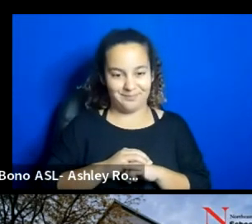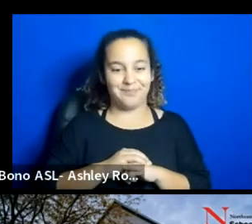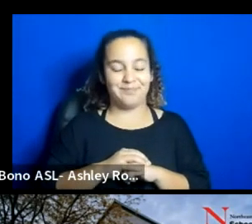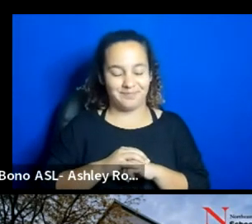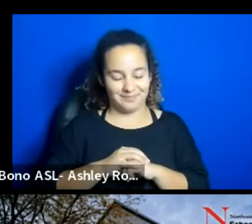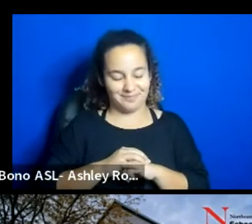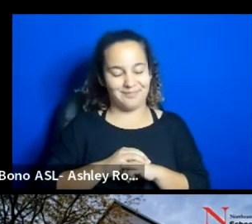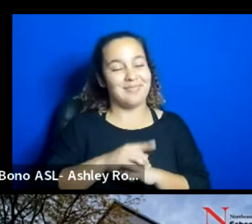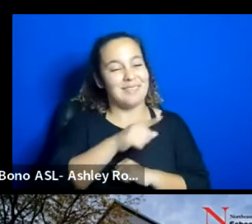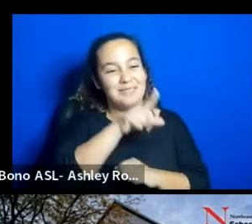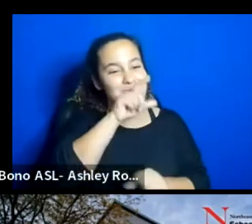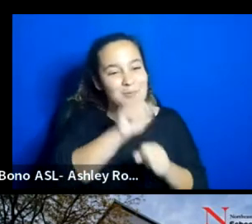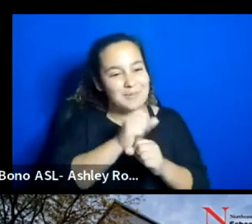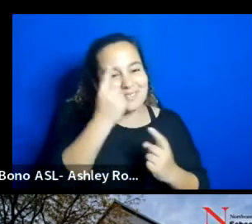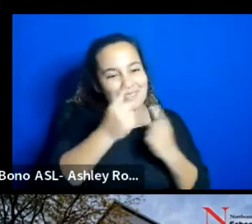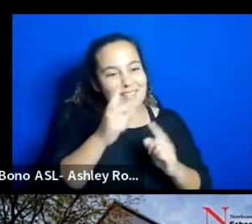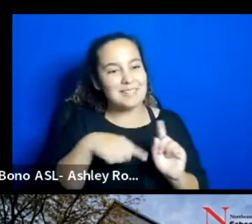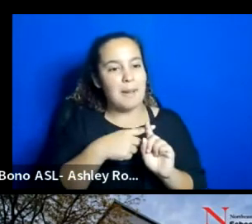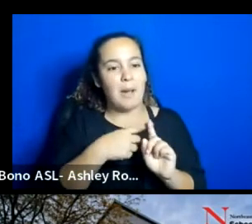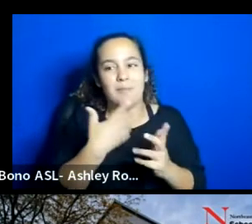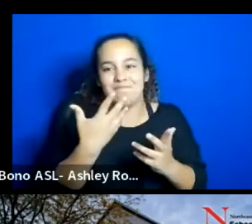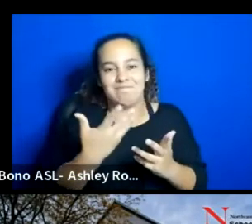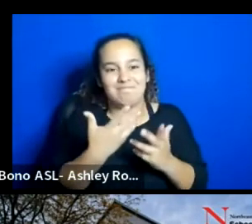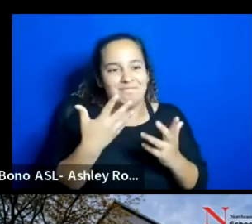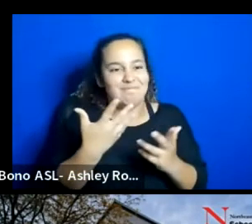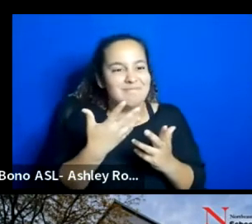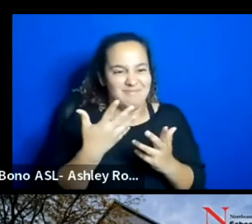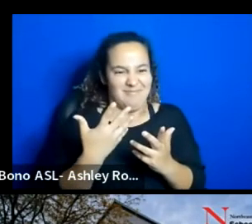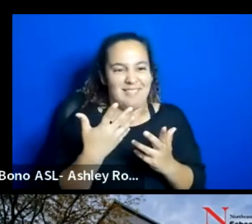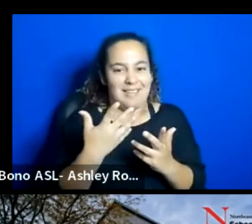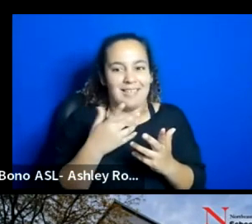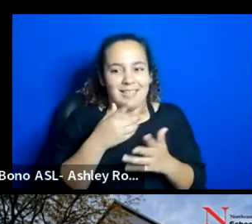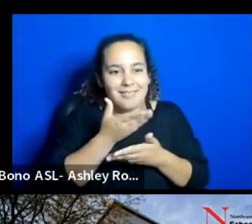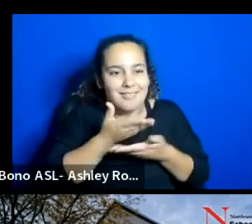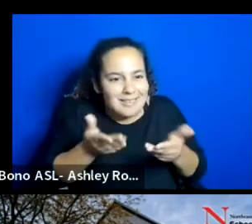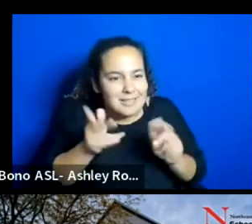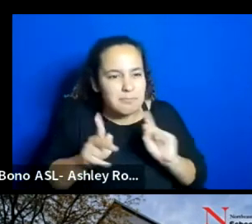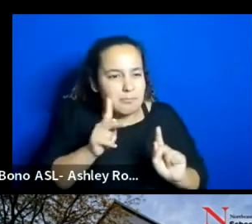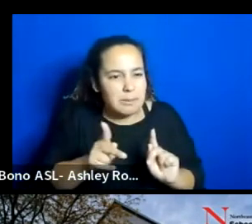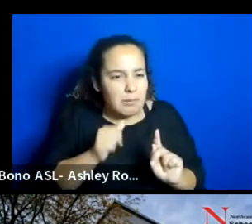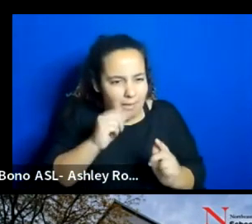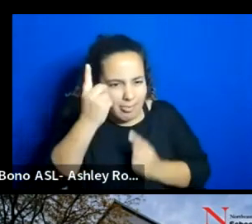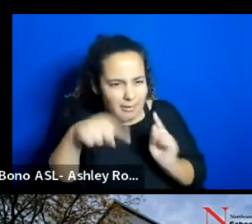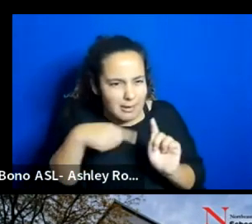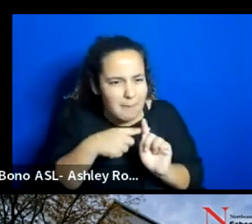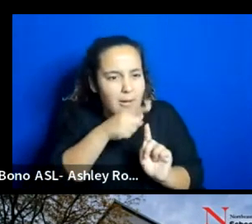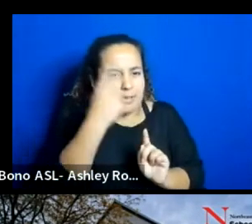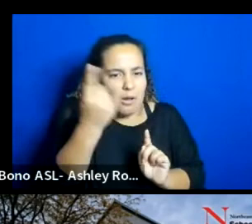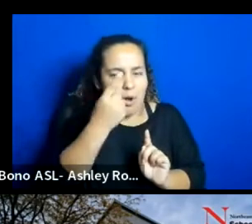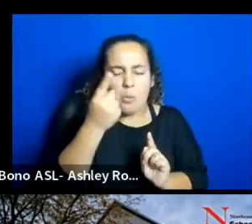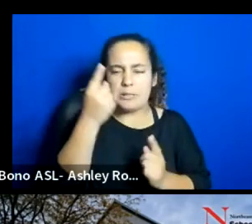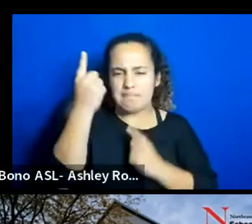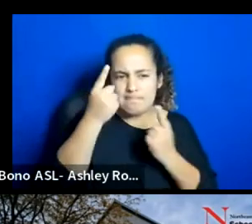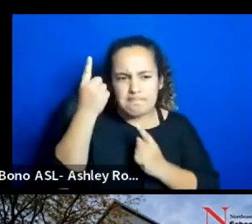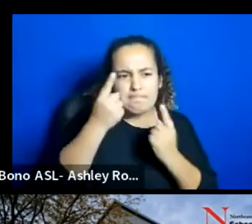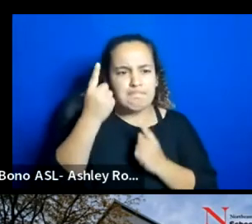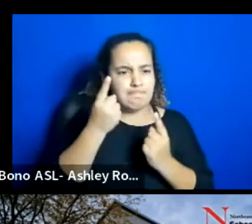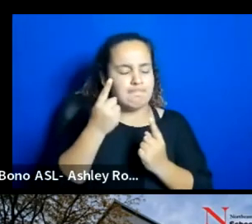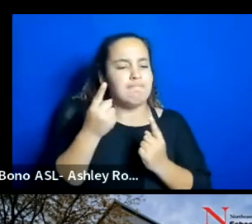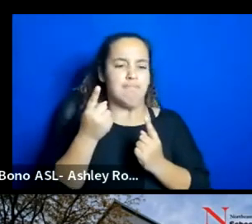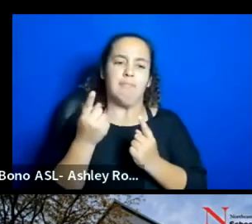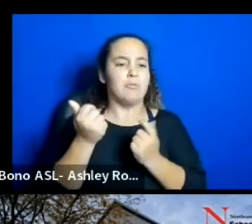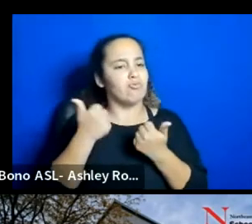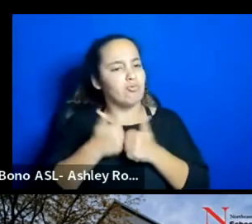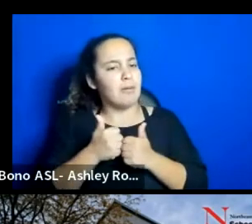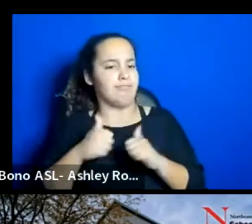really thinks deeply about the questions that need to be asked about that particular kind of social problem or issue. Brent went on